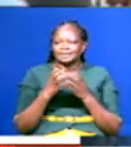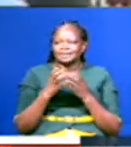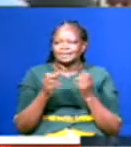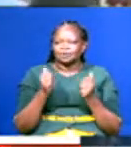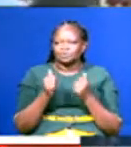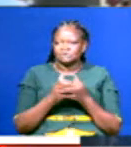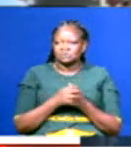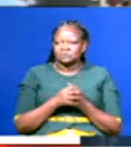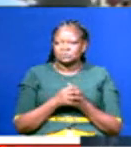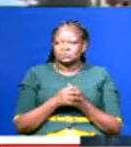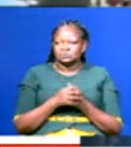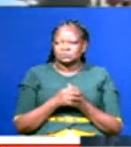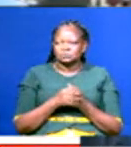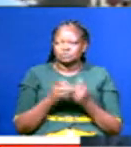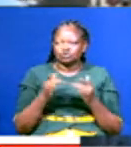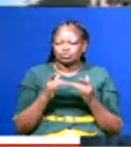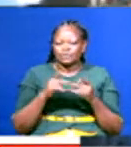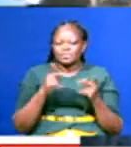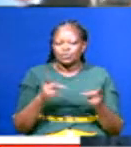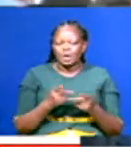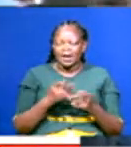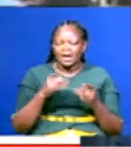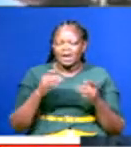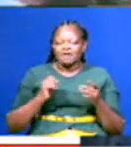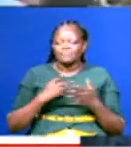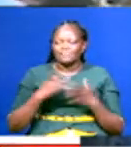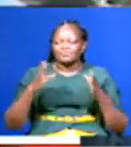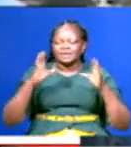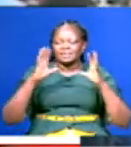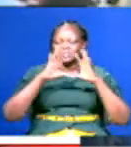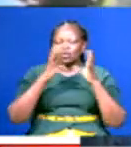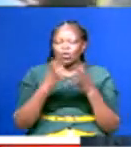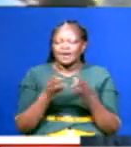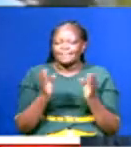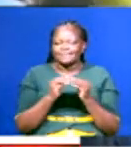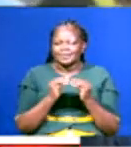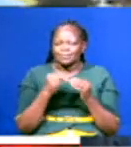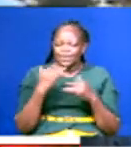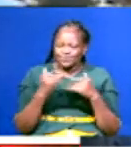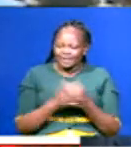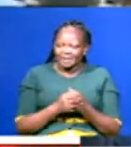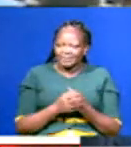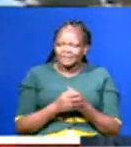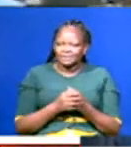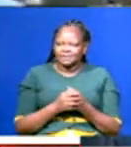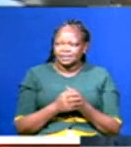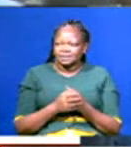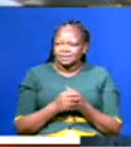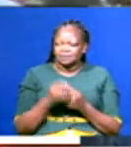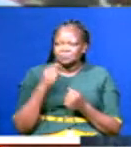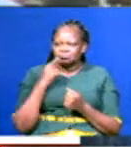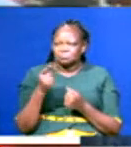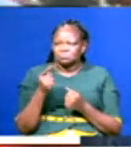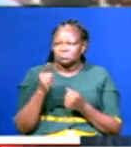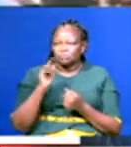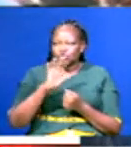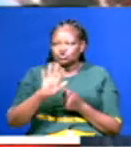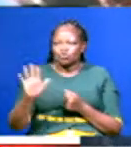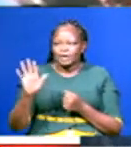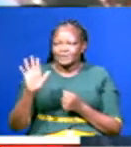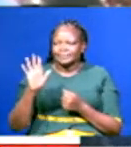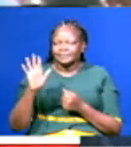an online place where girls from all over the world meet. We played a league, so in those leagues they saw